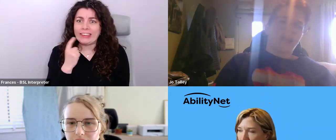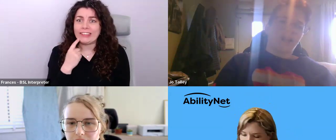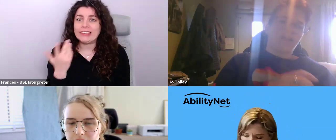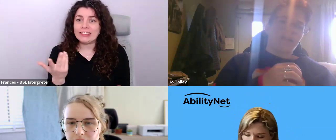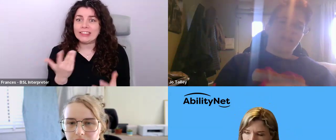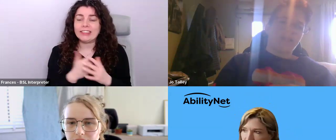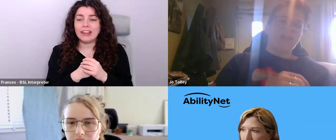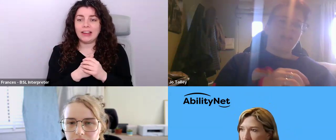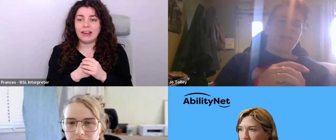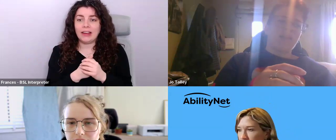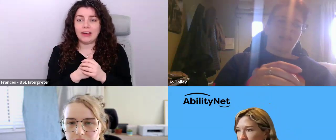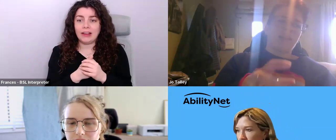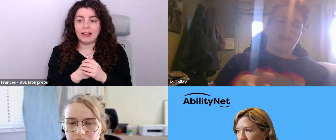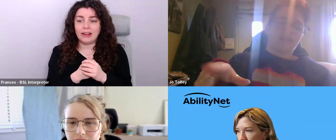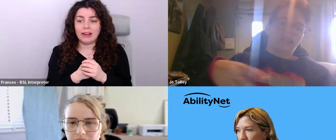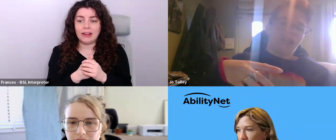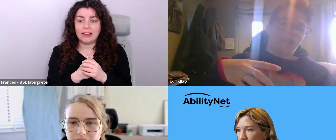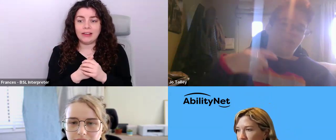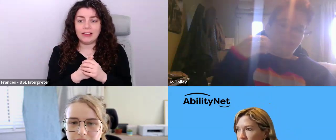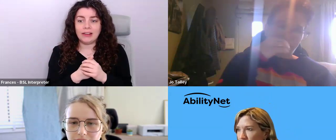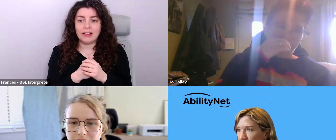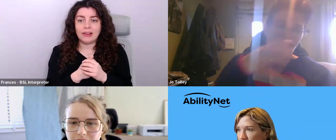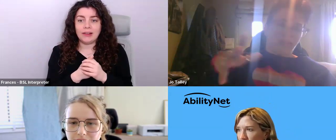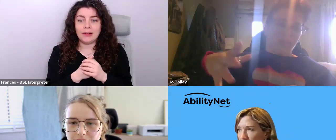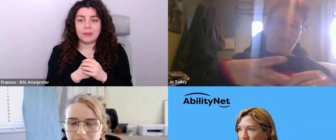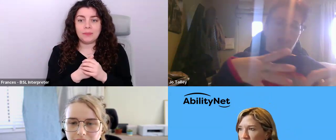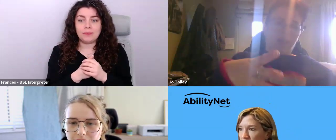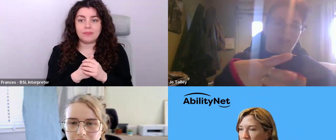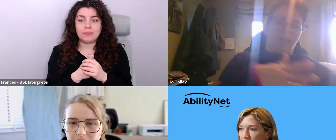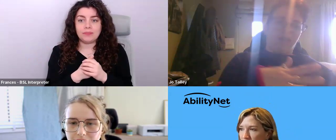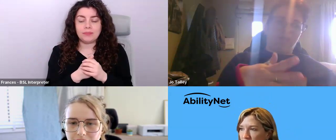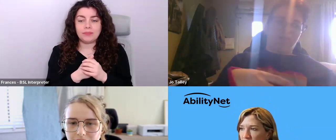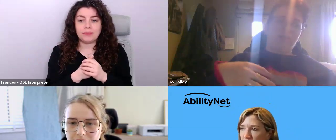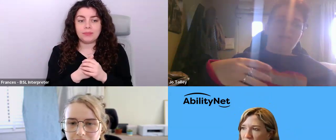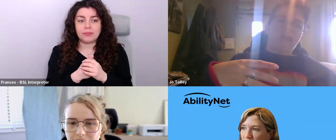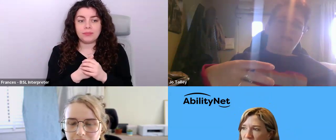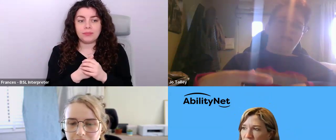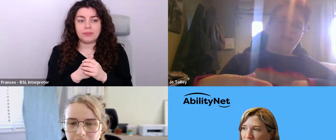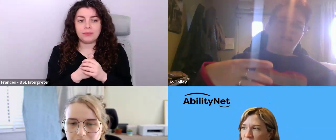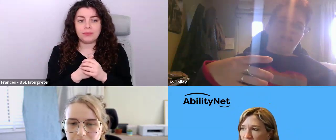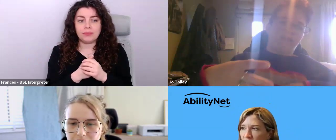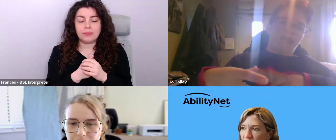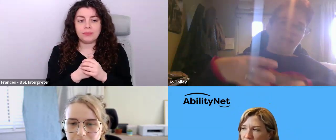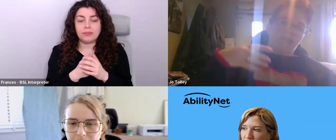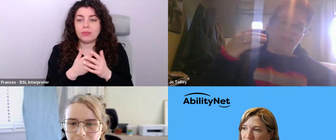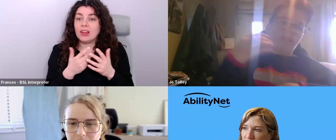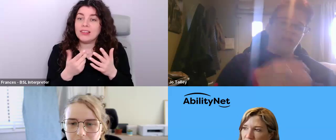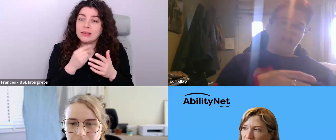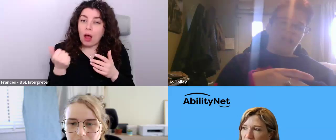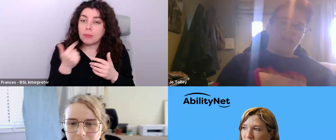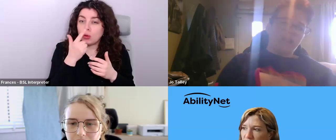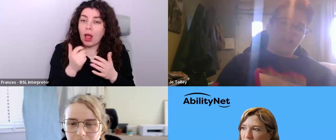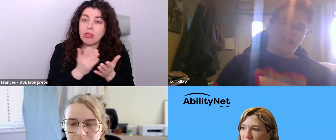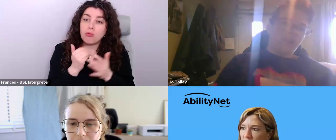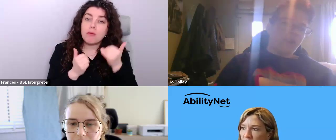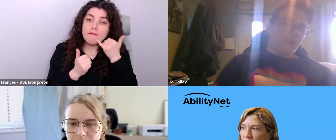quick to fill out, isn't it? It said there's you can also do that over the phone, but the